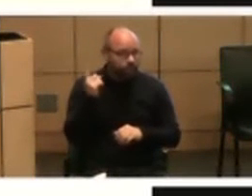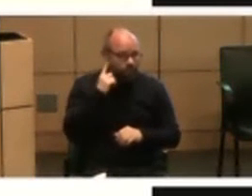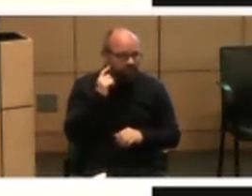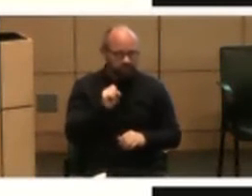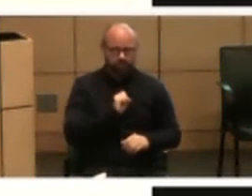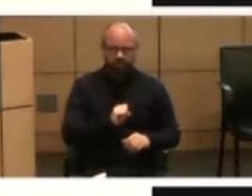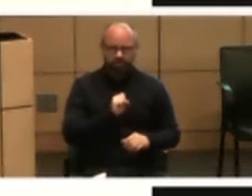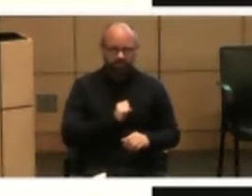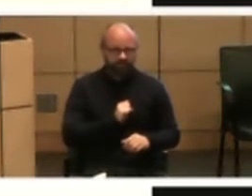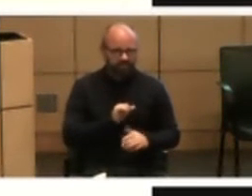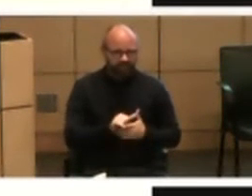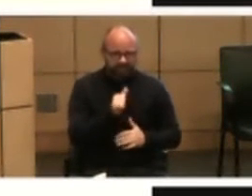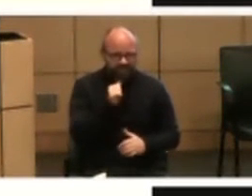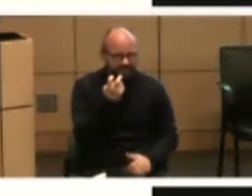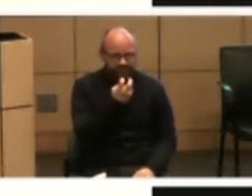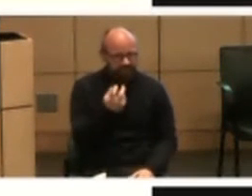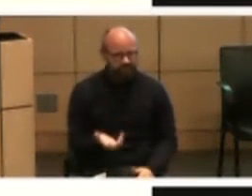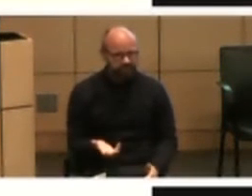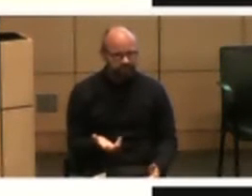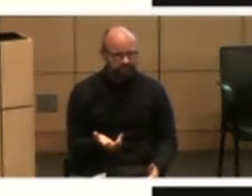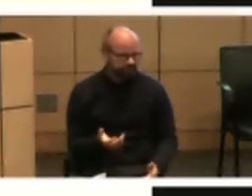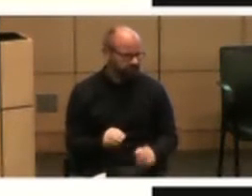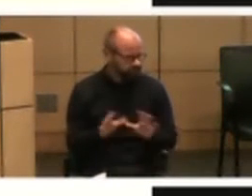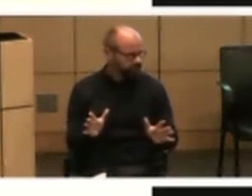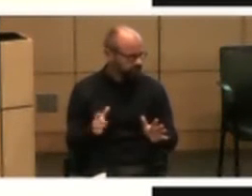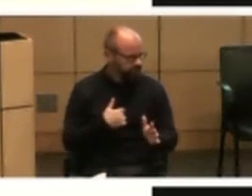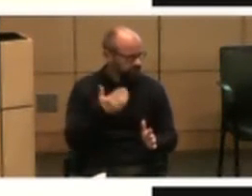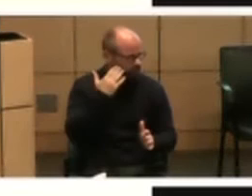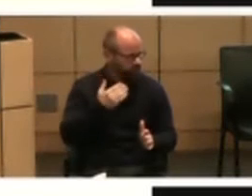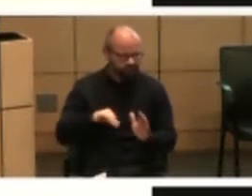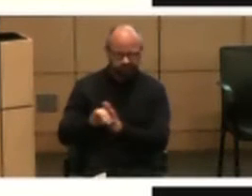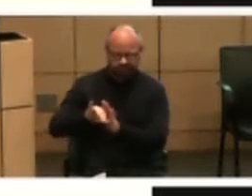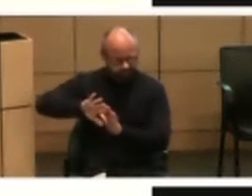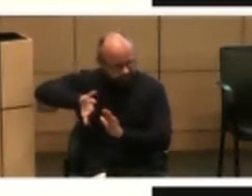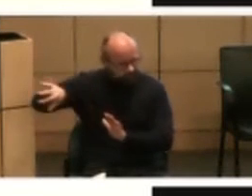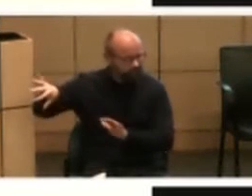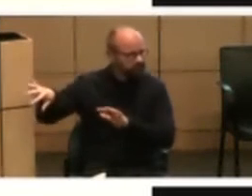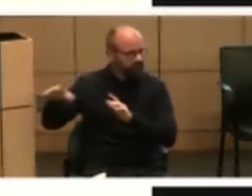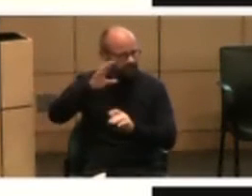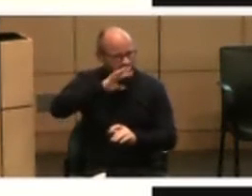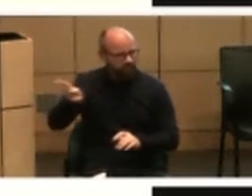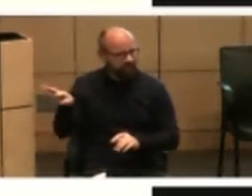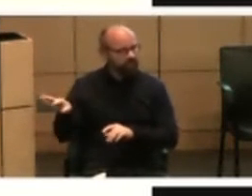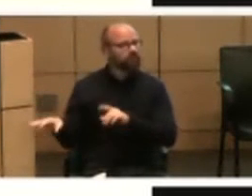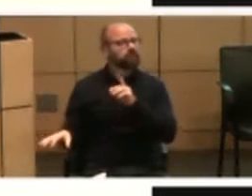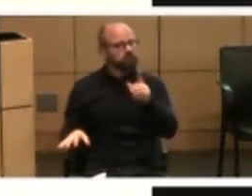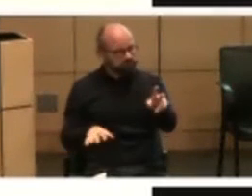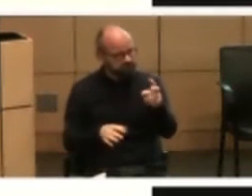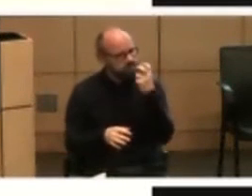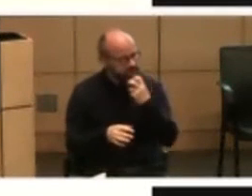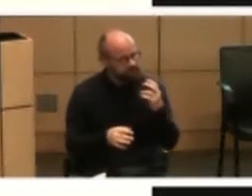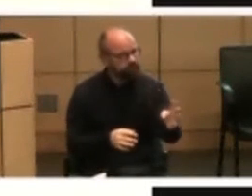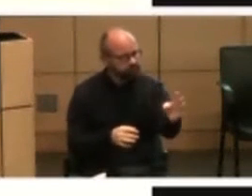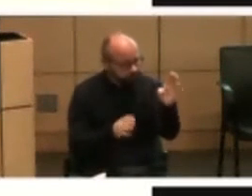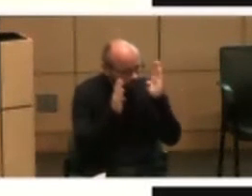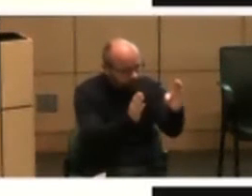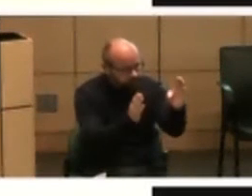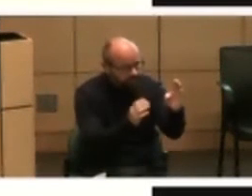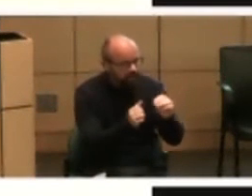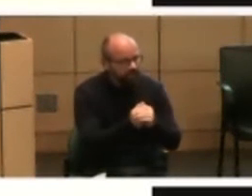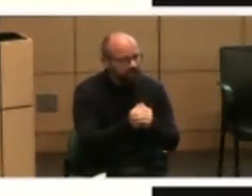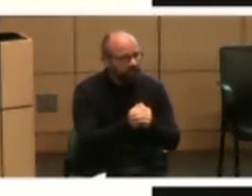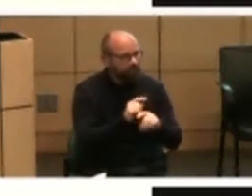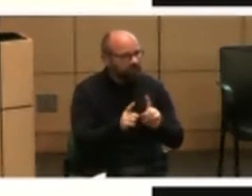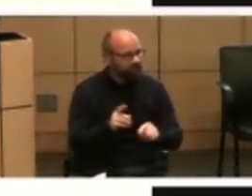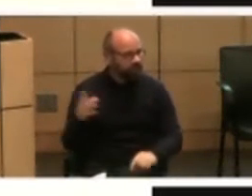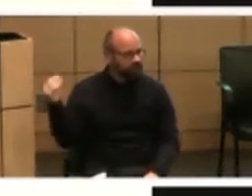people talking obviously sounds a lot like speech. And so having the access to, or having the ability to partition them into space is